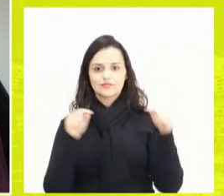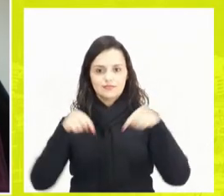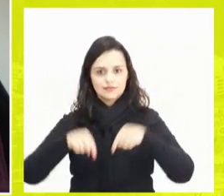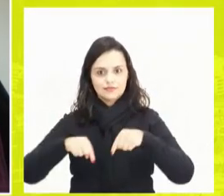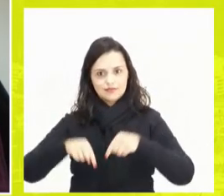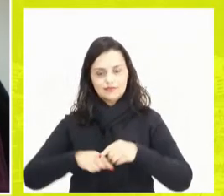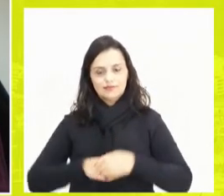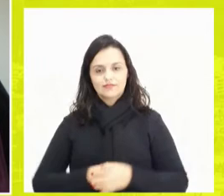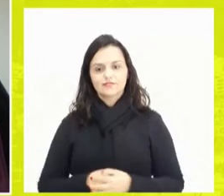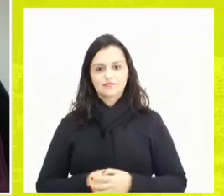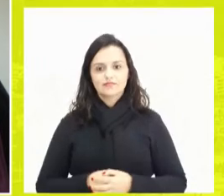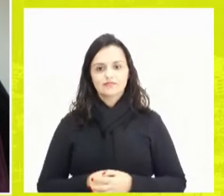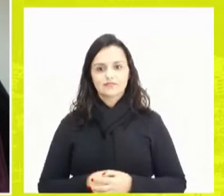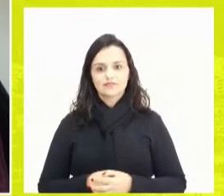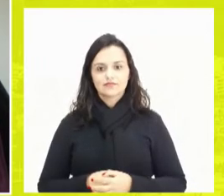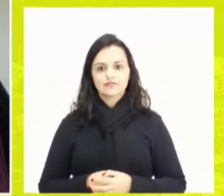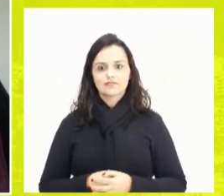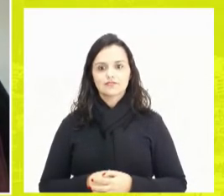brazil